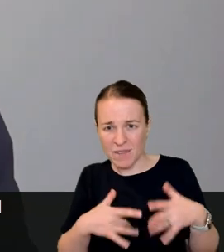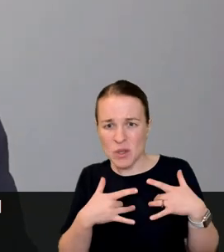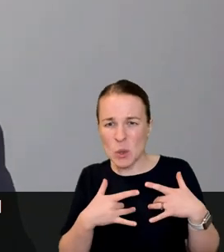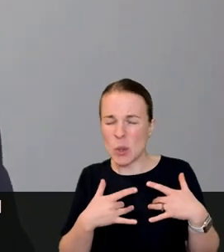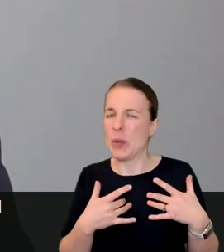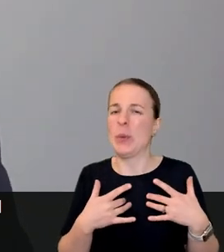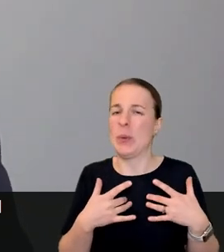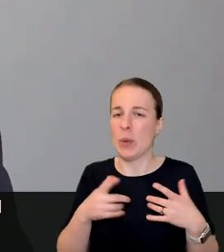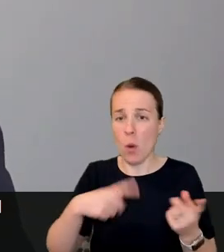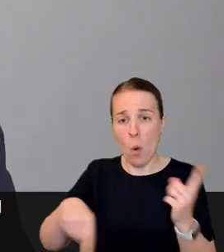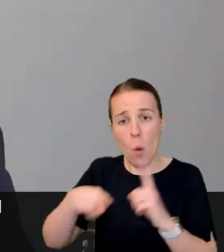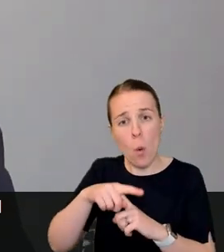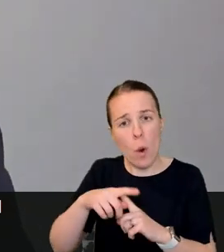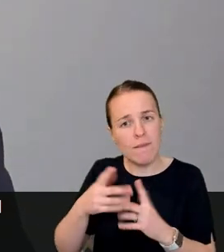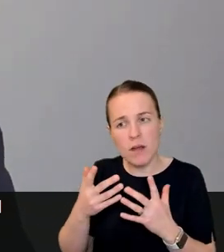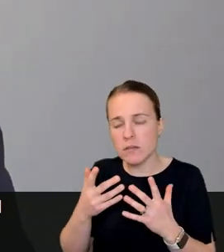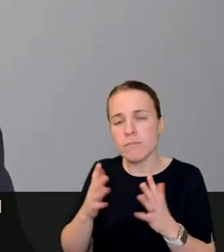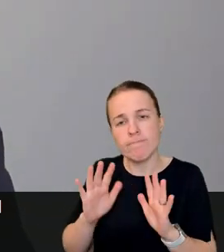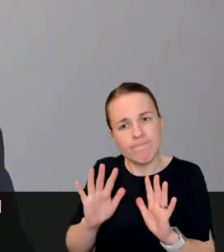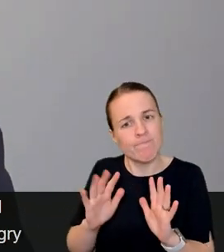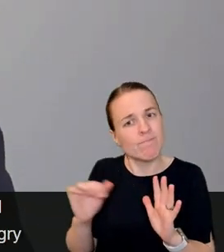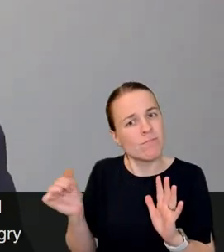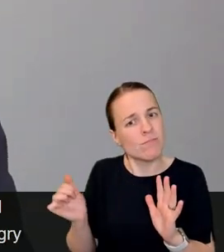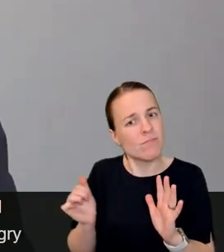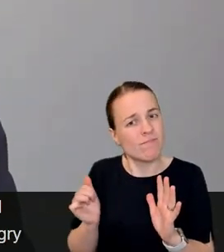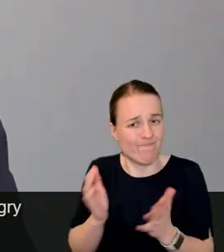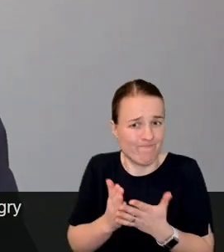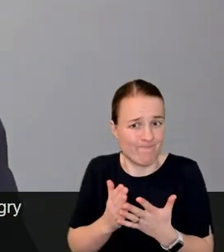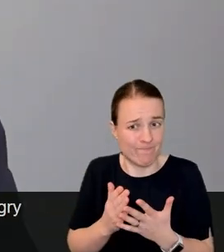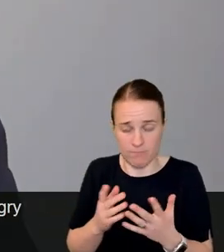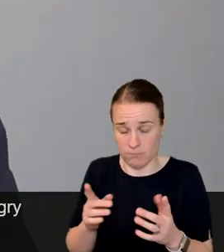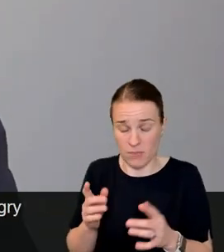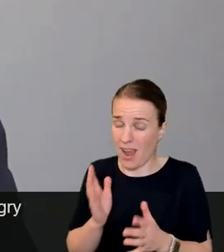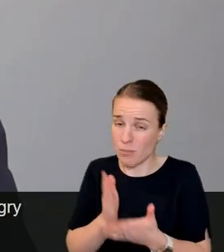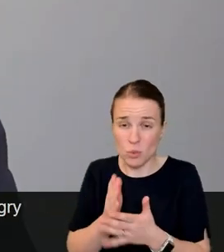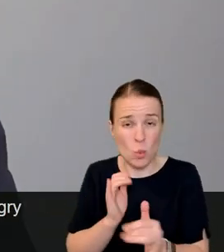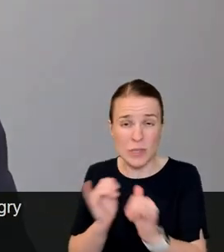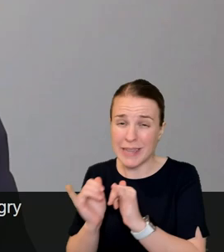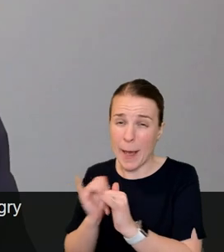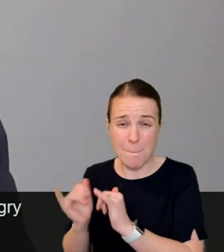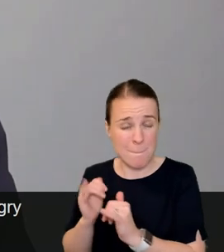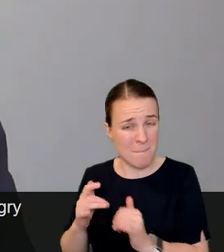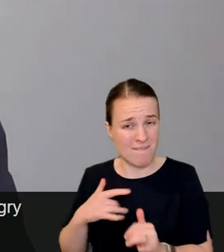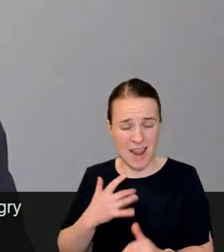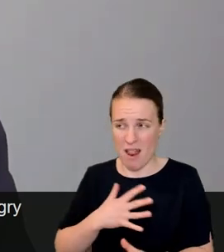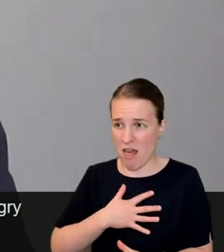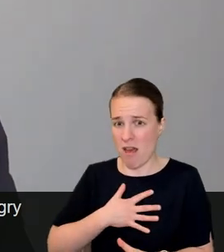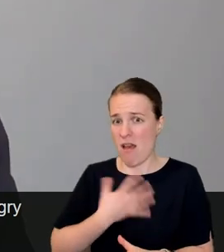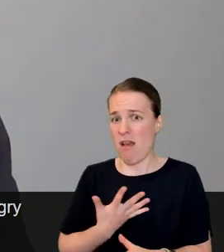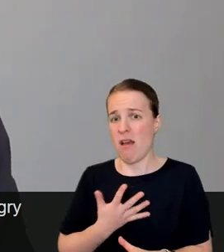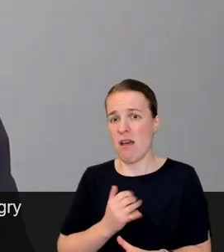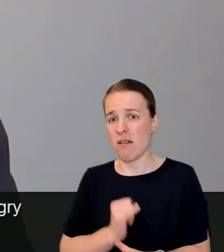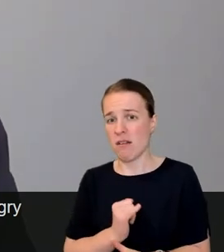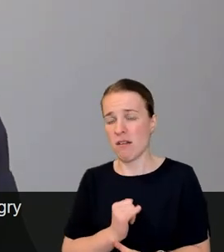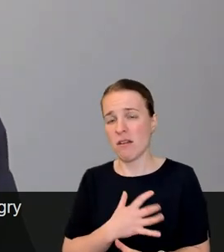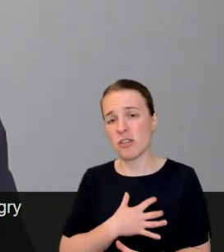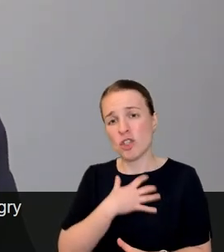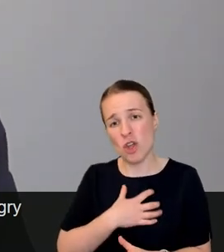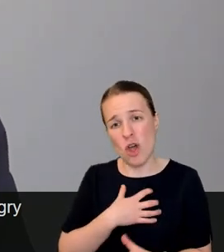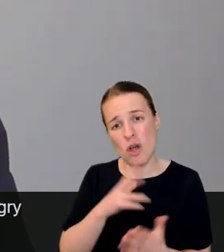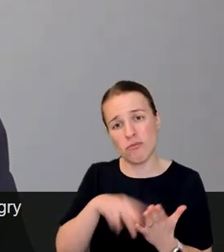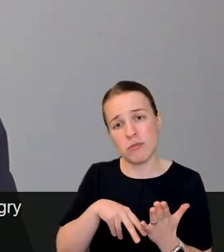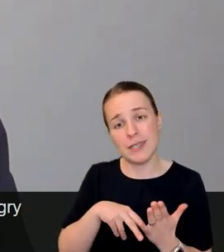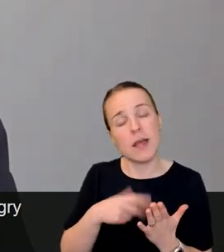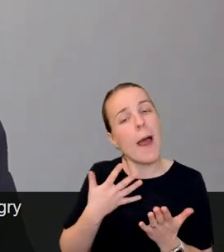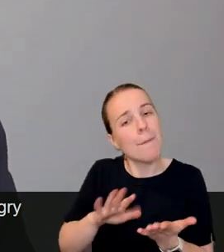angry and disgusted, as it made me. I've been quite clear to the commissioner. She's got to do